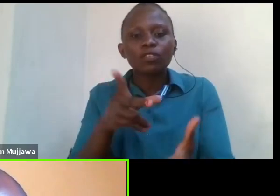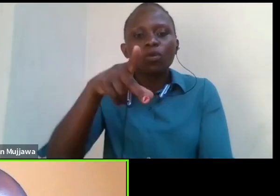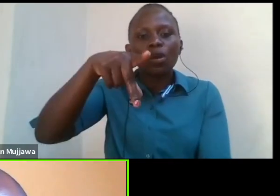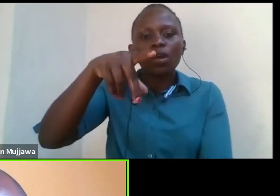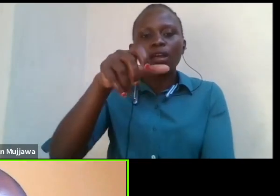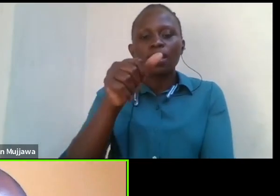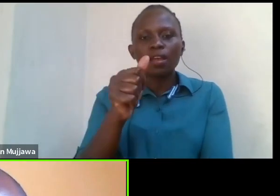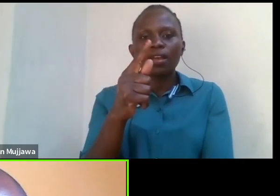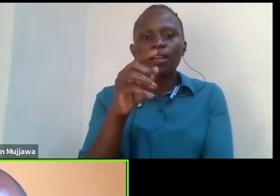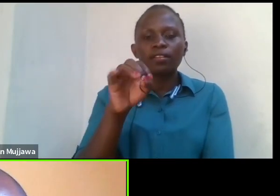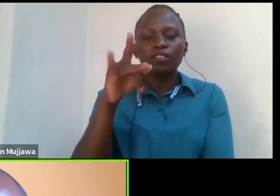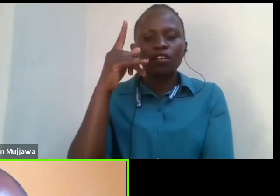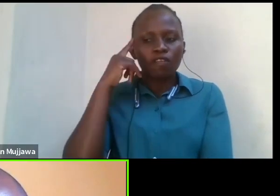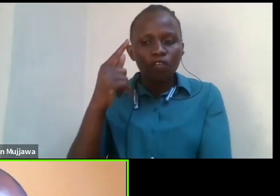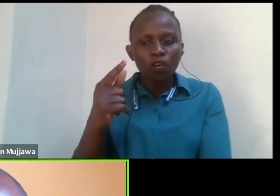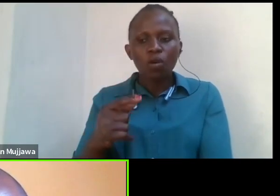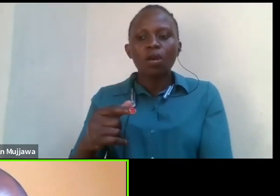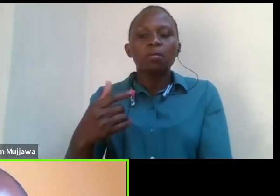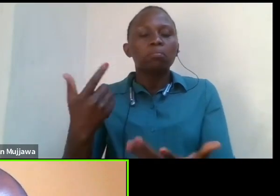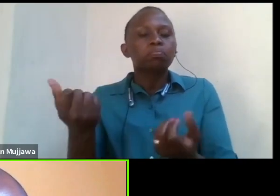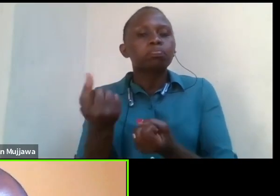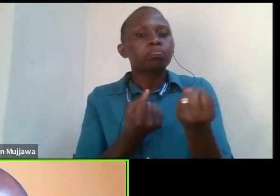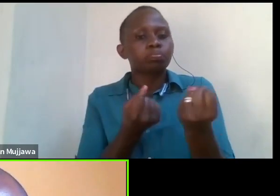a mechanical device,